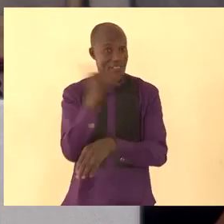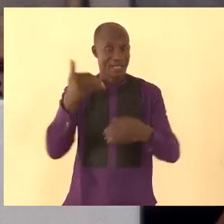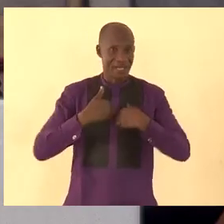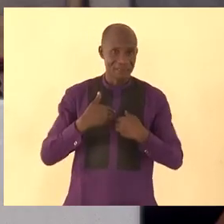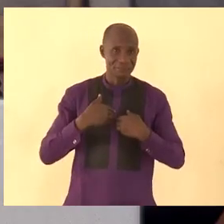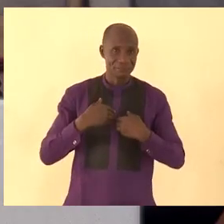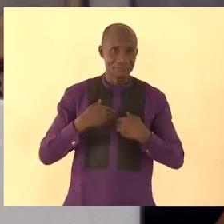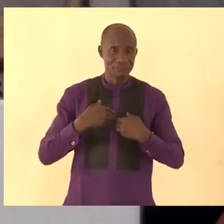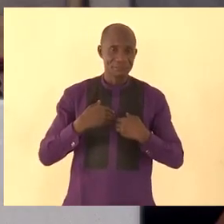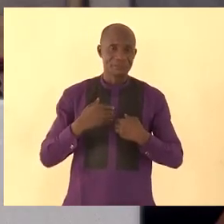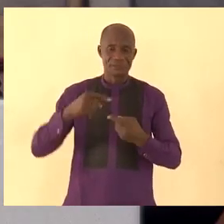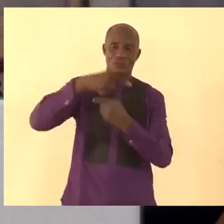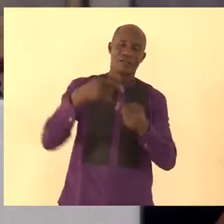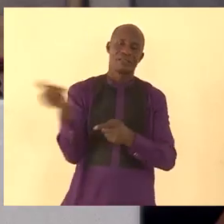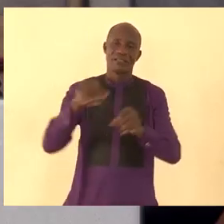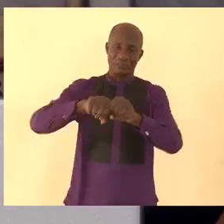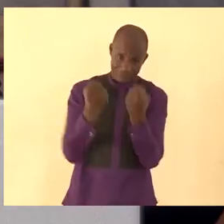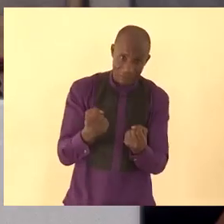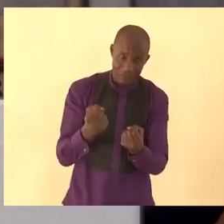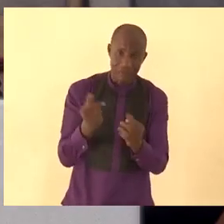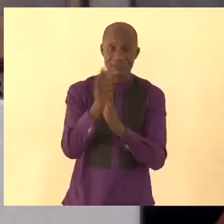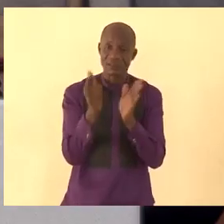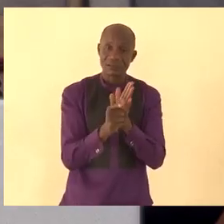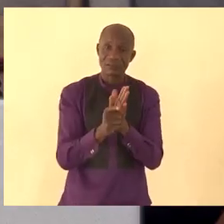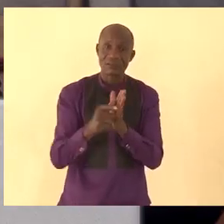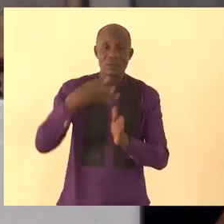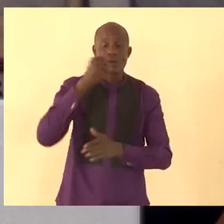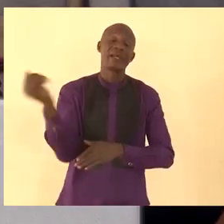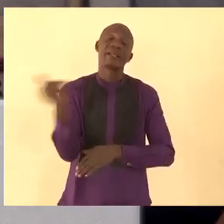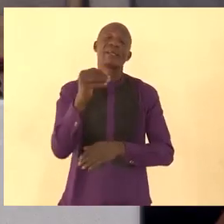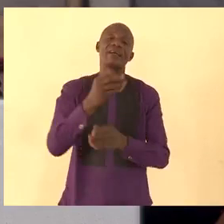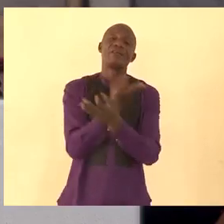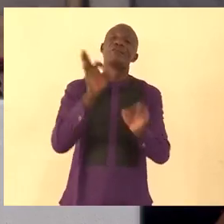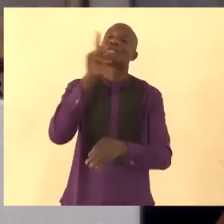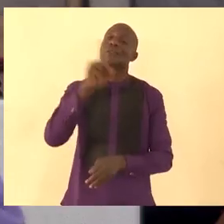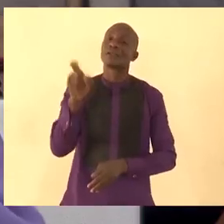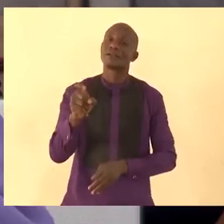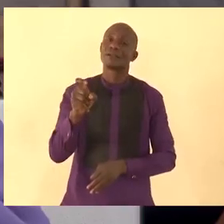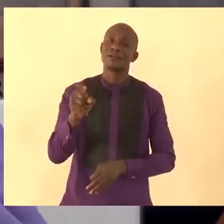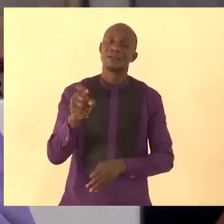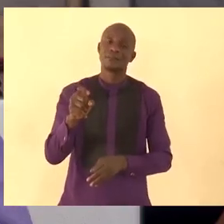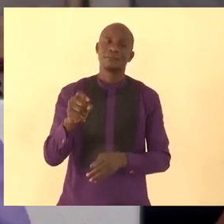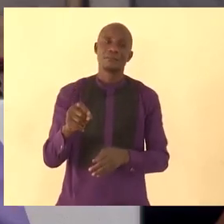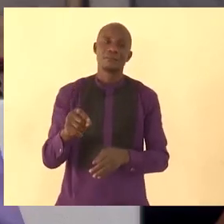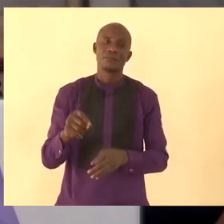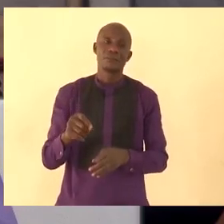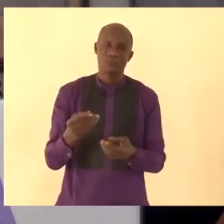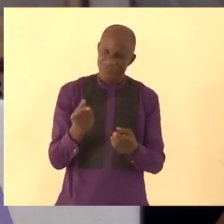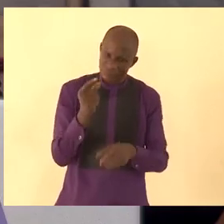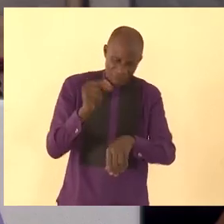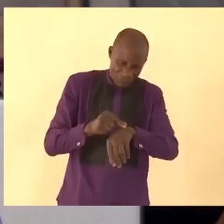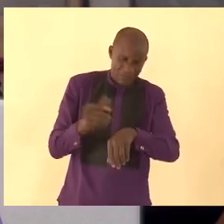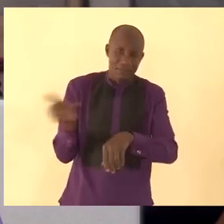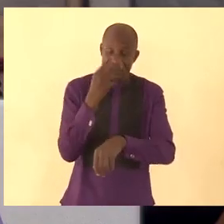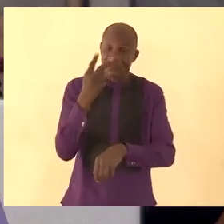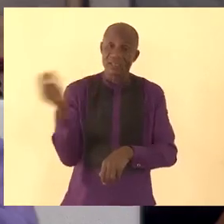When they violated the commandment of God, were they free? We are told that the next moment they began to see that they